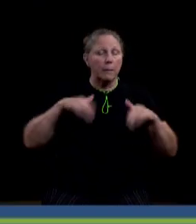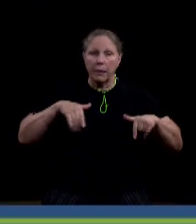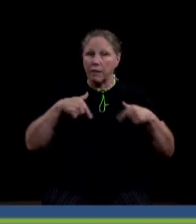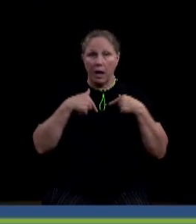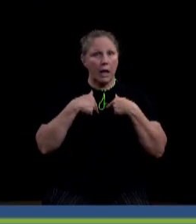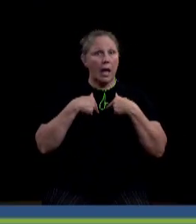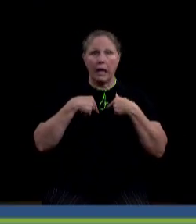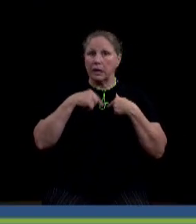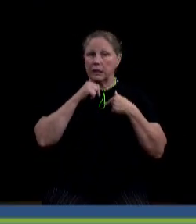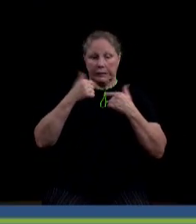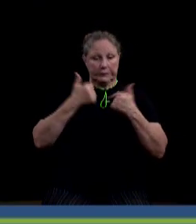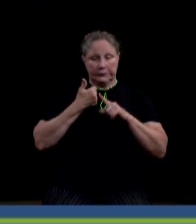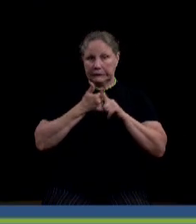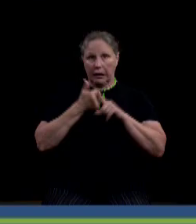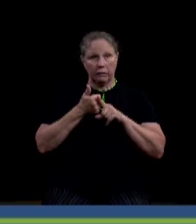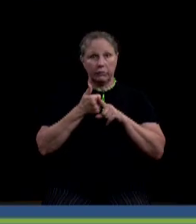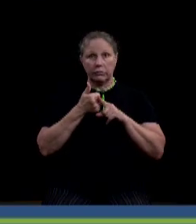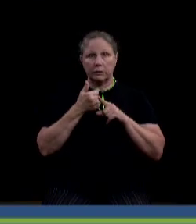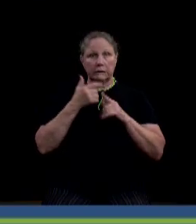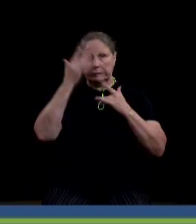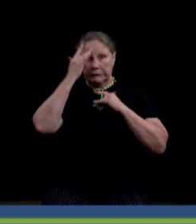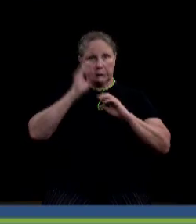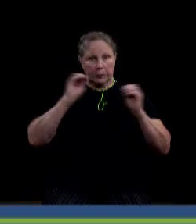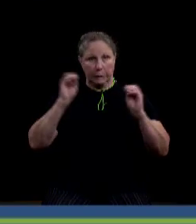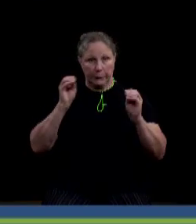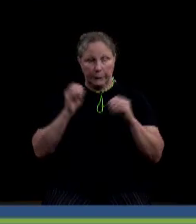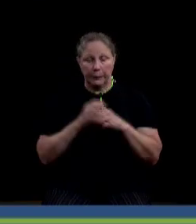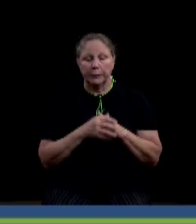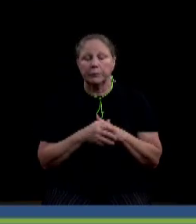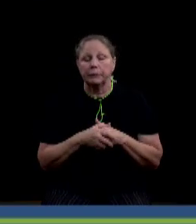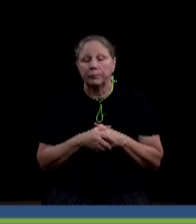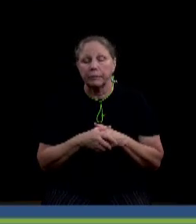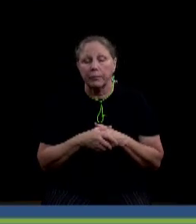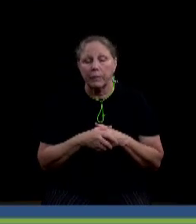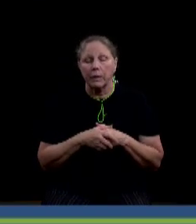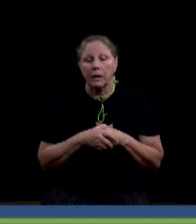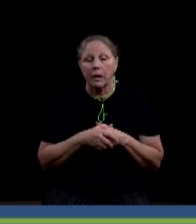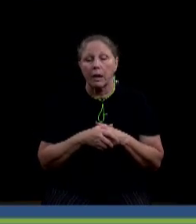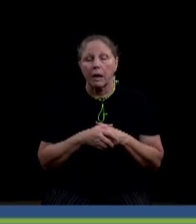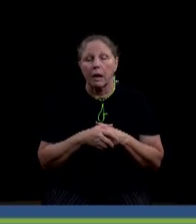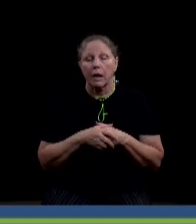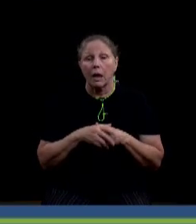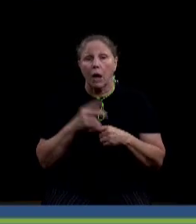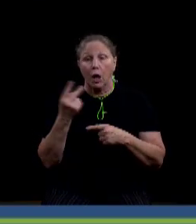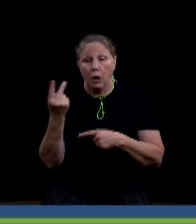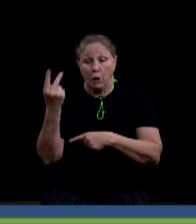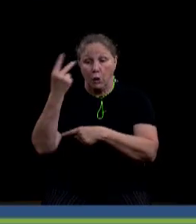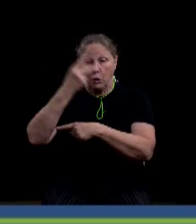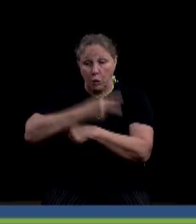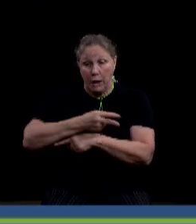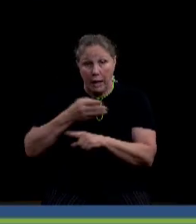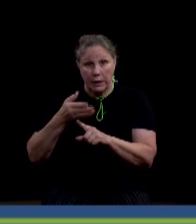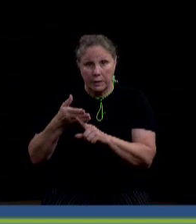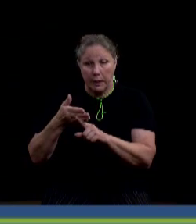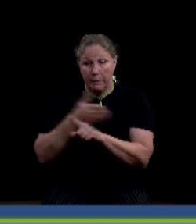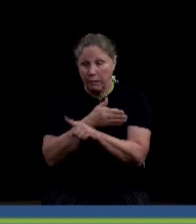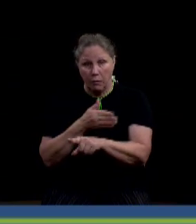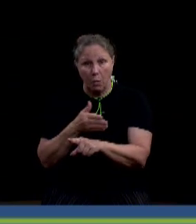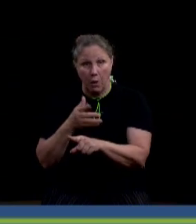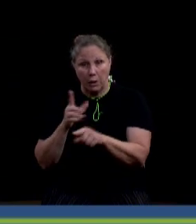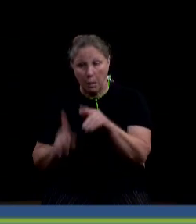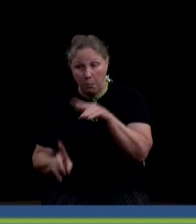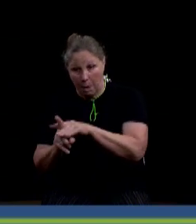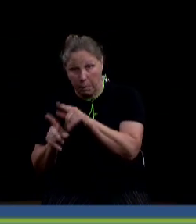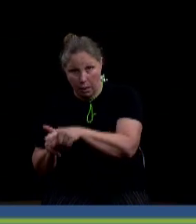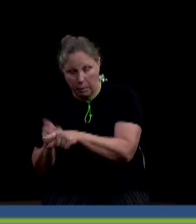And for the 2 days prior to that, when they don't have any symptoms, the number of virus